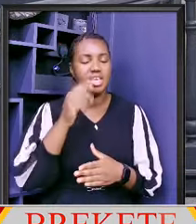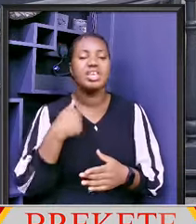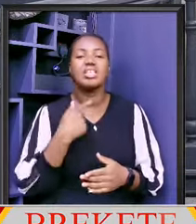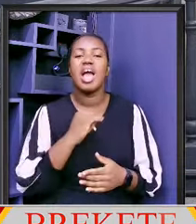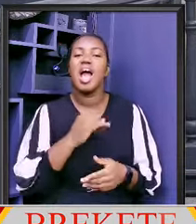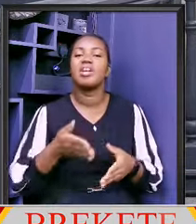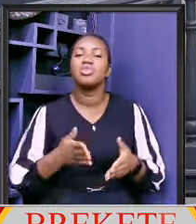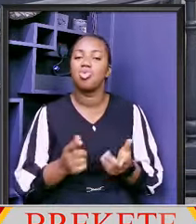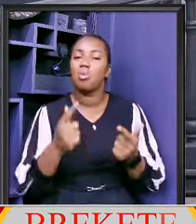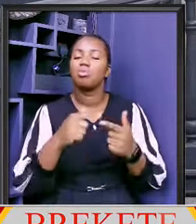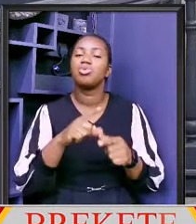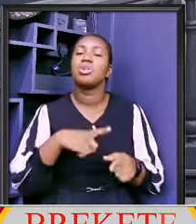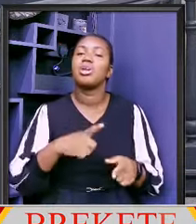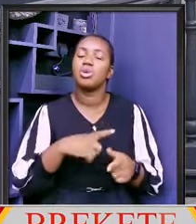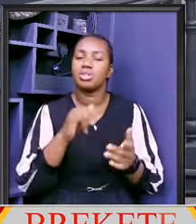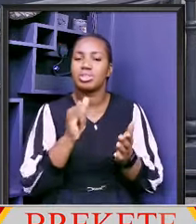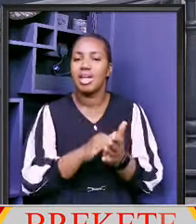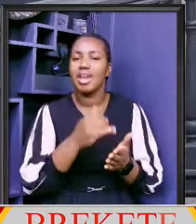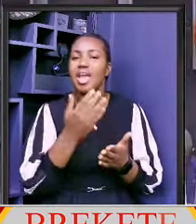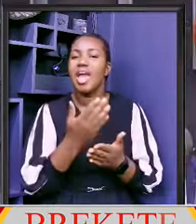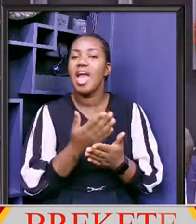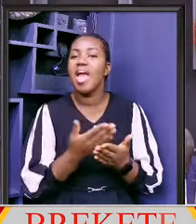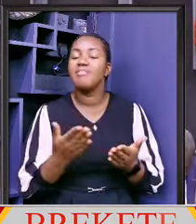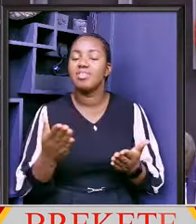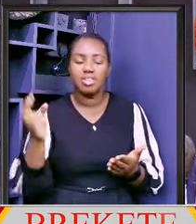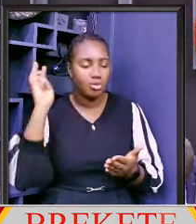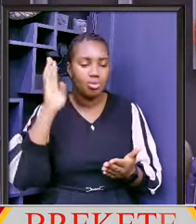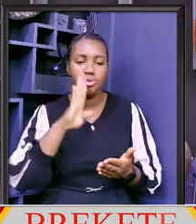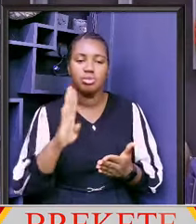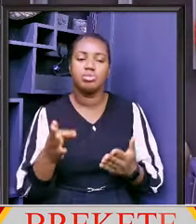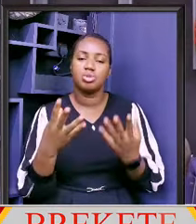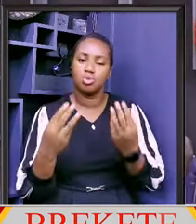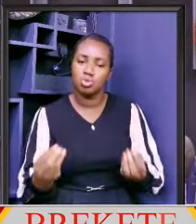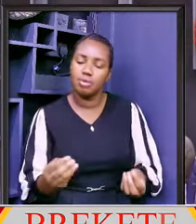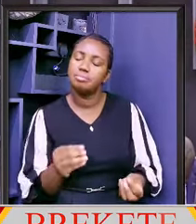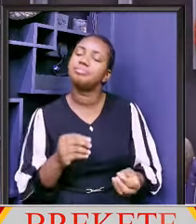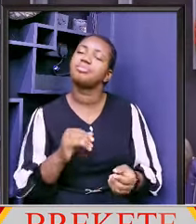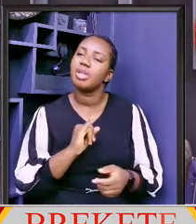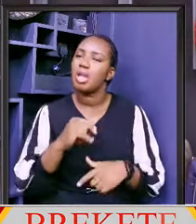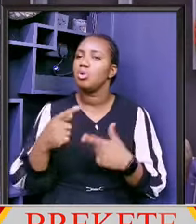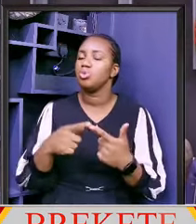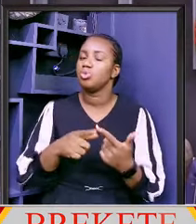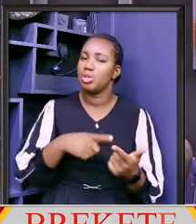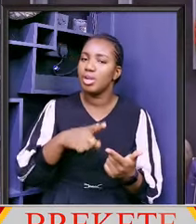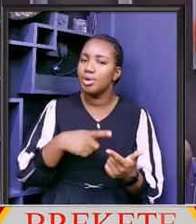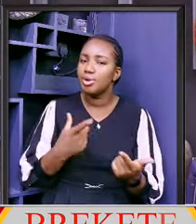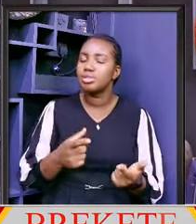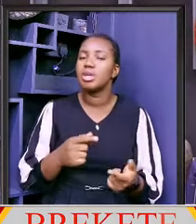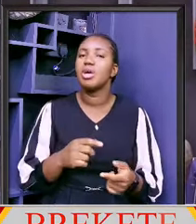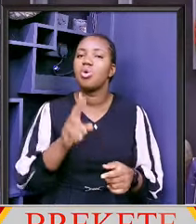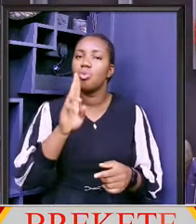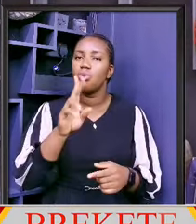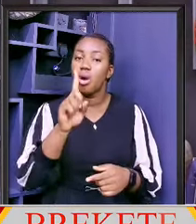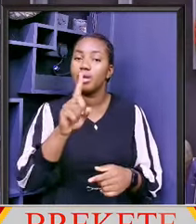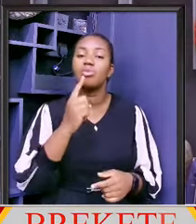I come to Lagos, everything will be settled. I said, okay. I went to Lagos. He called me in a hotel opposite Sheraton. There are hotel there.